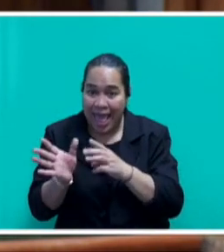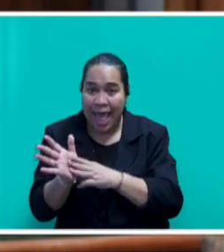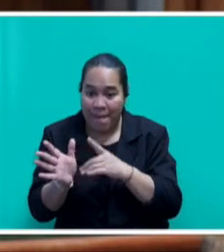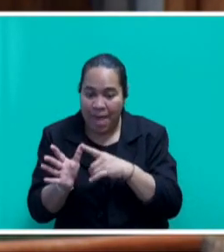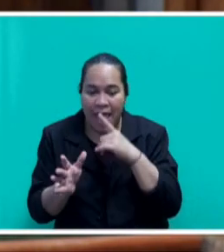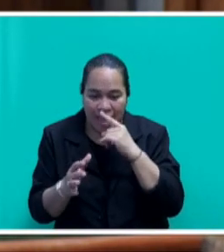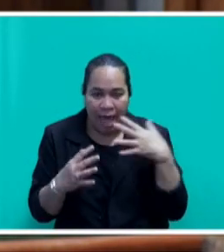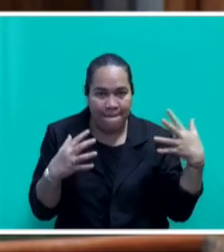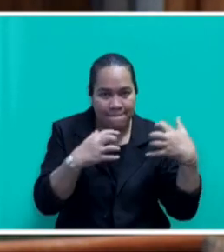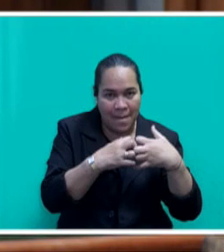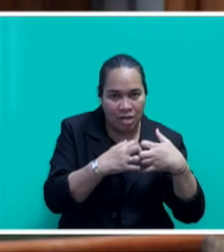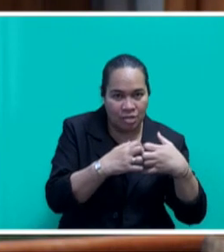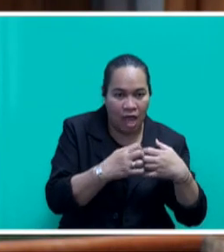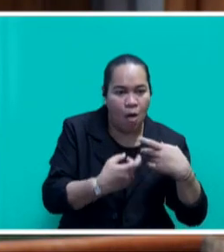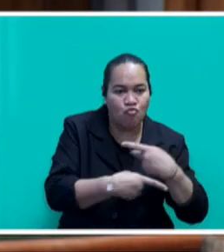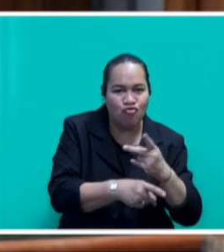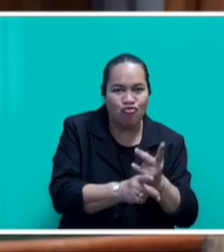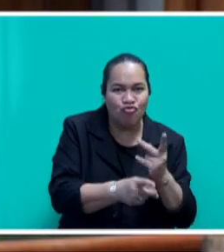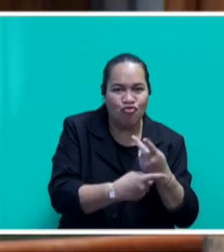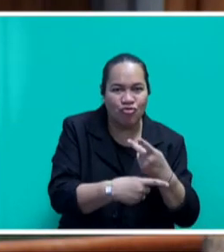of produce